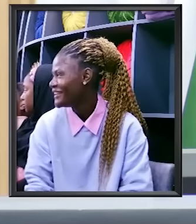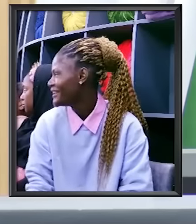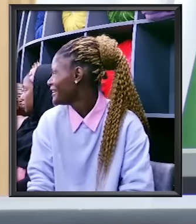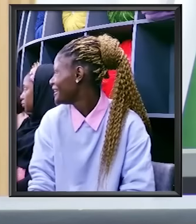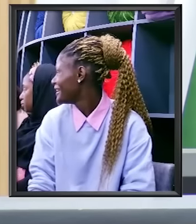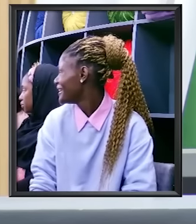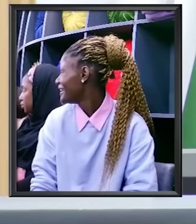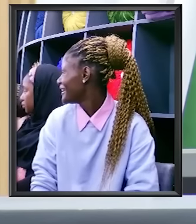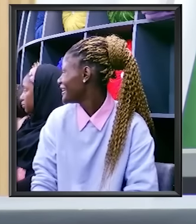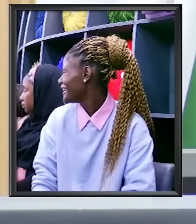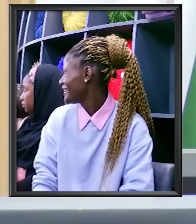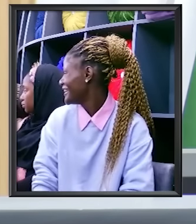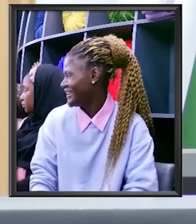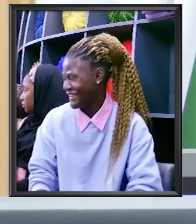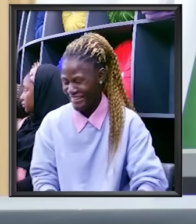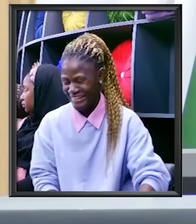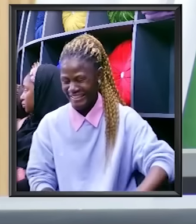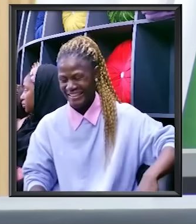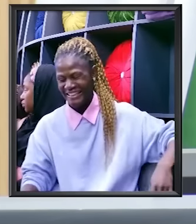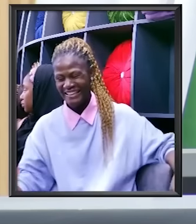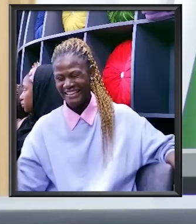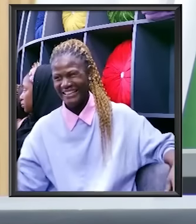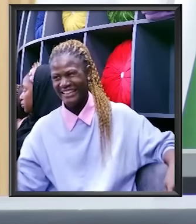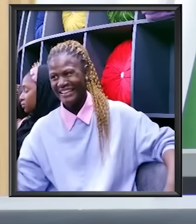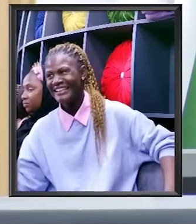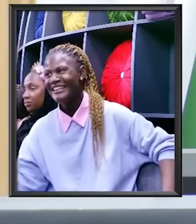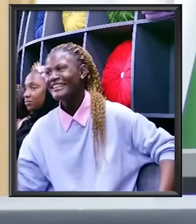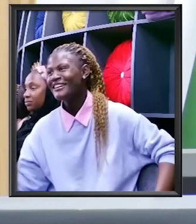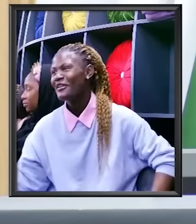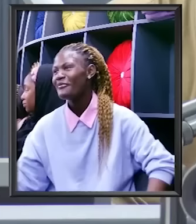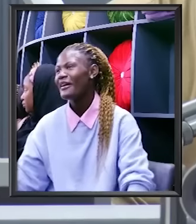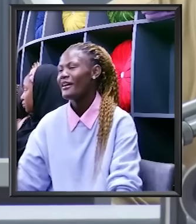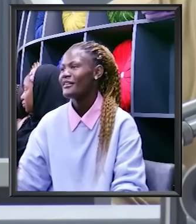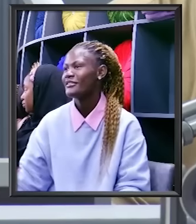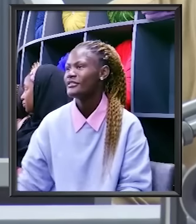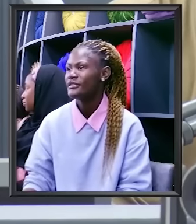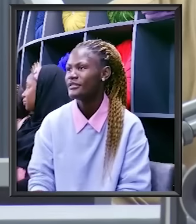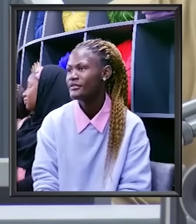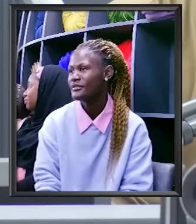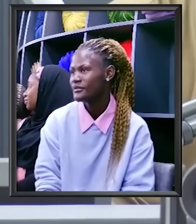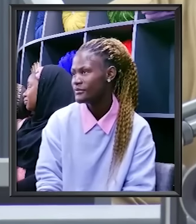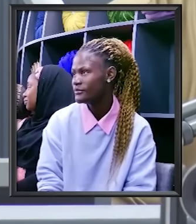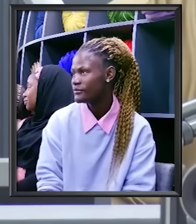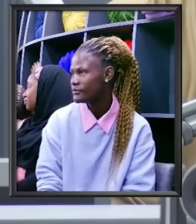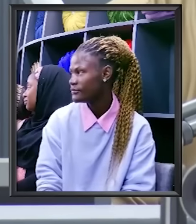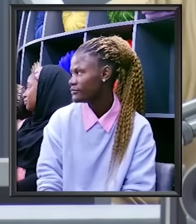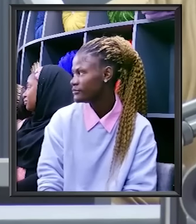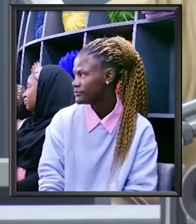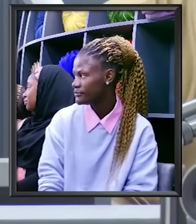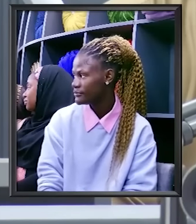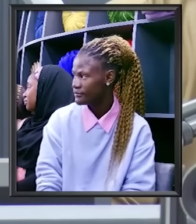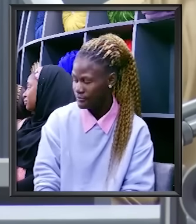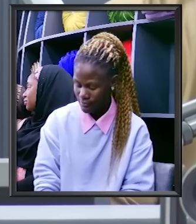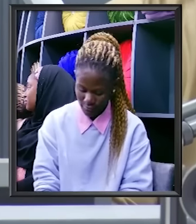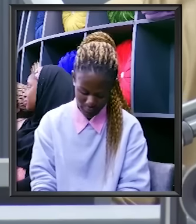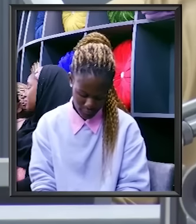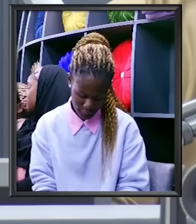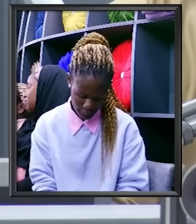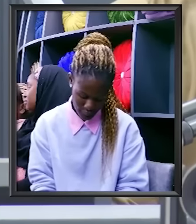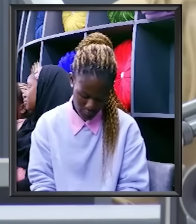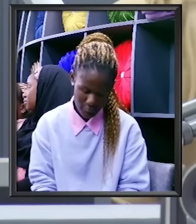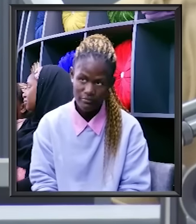Baba, calm down. Is it April calm last down. Year or April this calm year? Calm down. April this year, sorry. April this year.